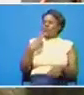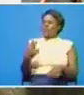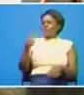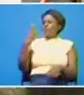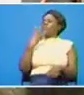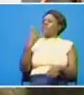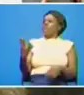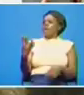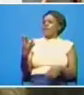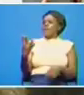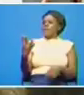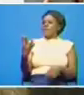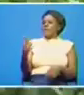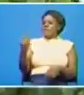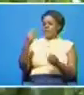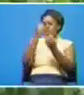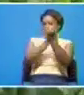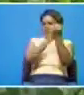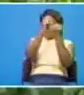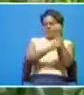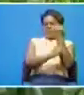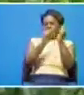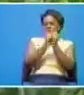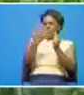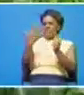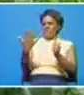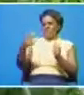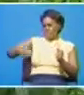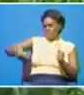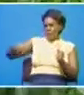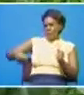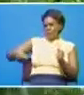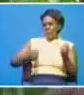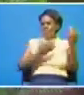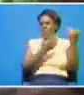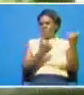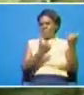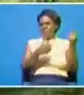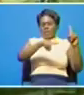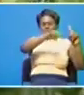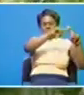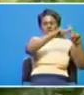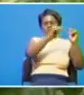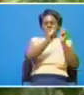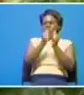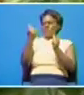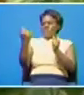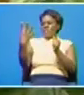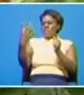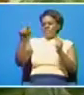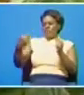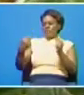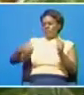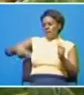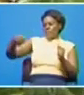pumps. In the first harvest, 15 bags per acre are expected, which in total adds to 15,000 bags.